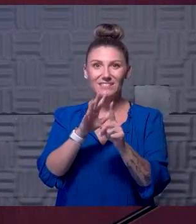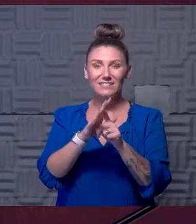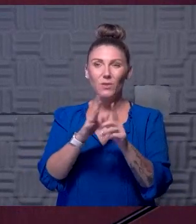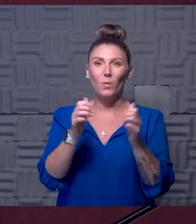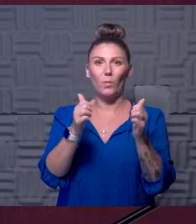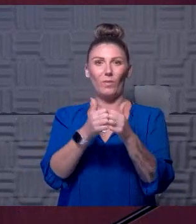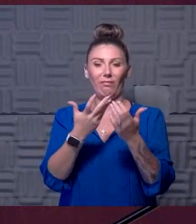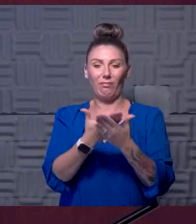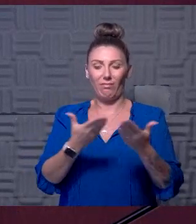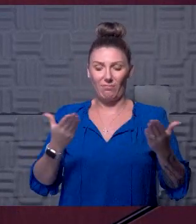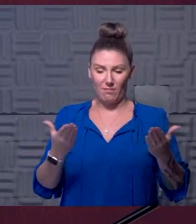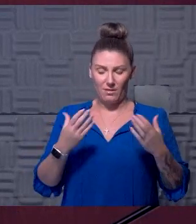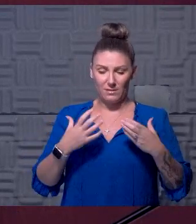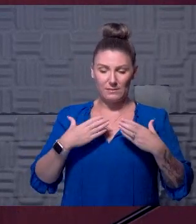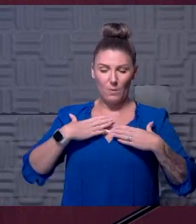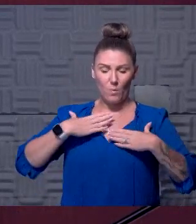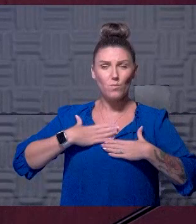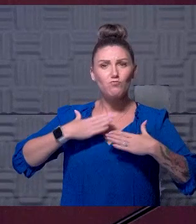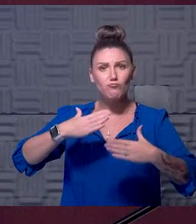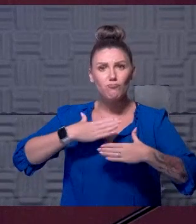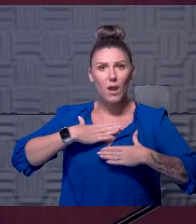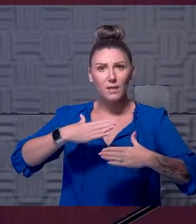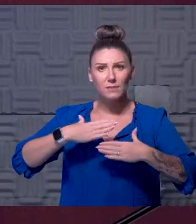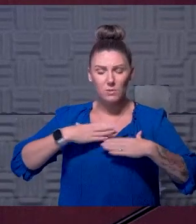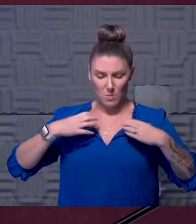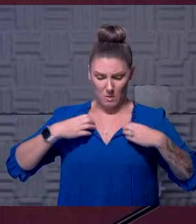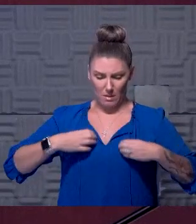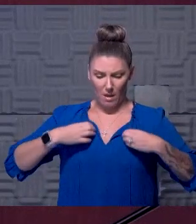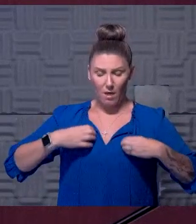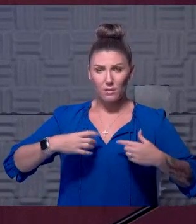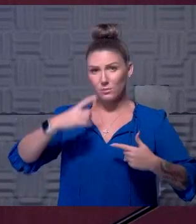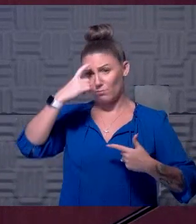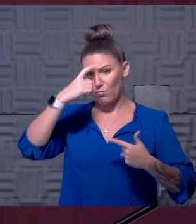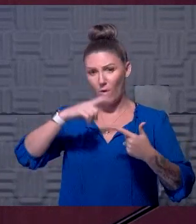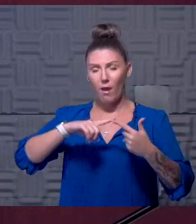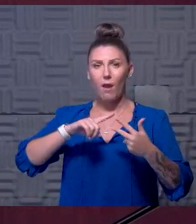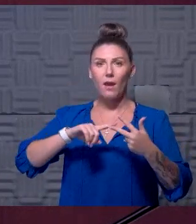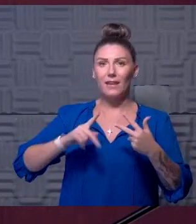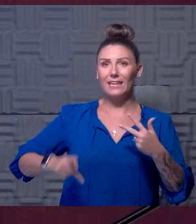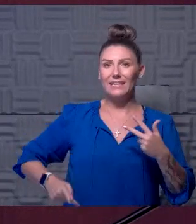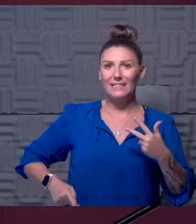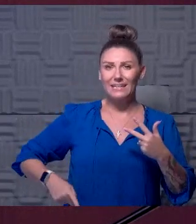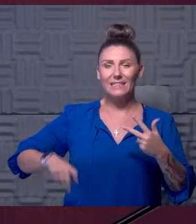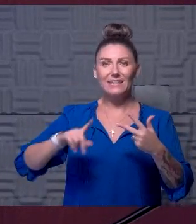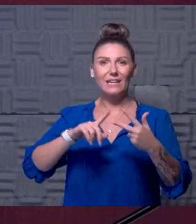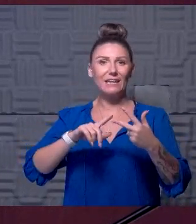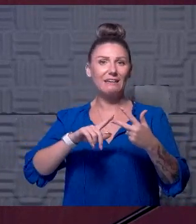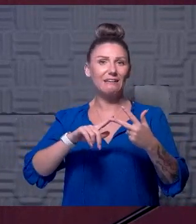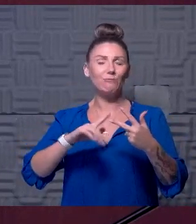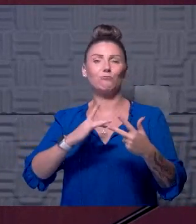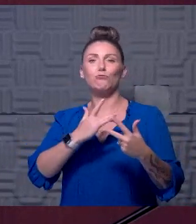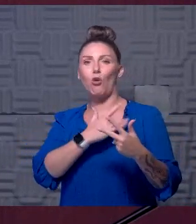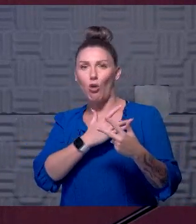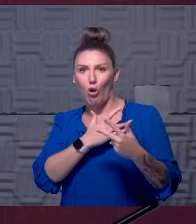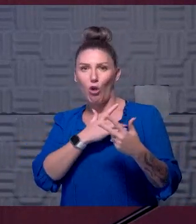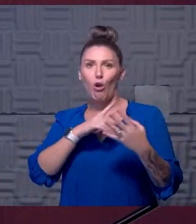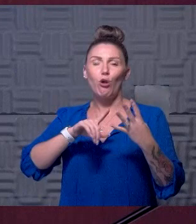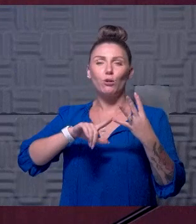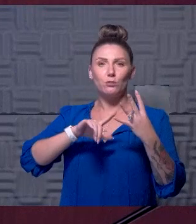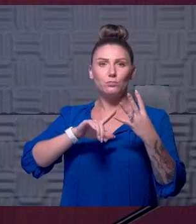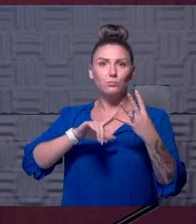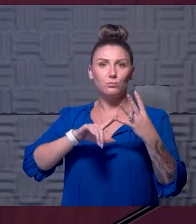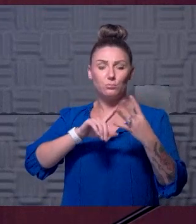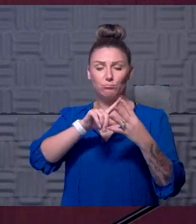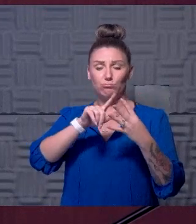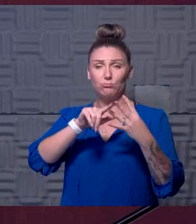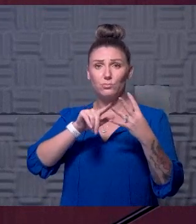this lower respiratory tract infection in your lungs, your brain, your kidneys, your heart. And we now know